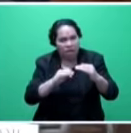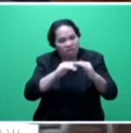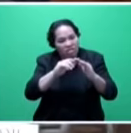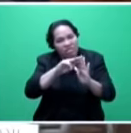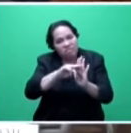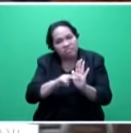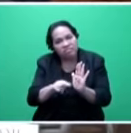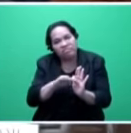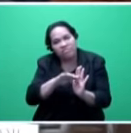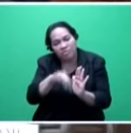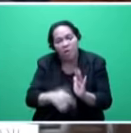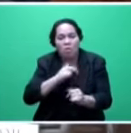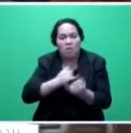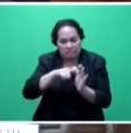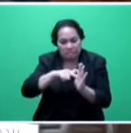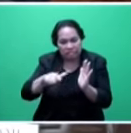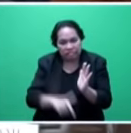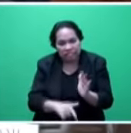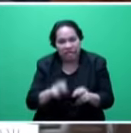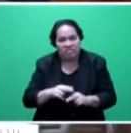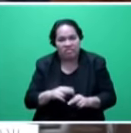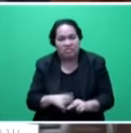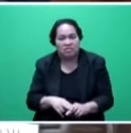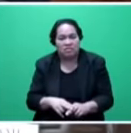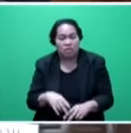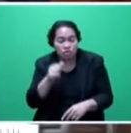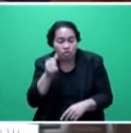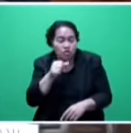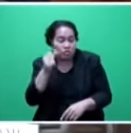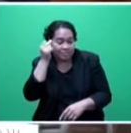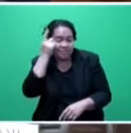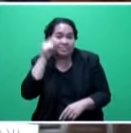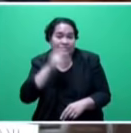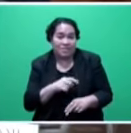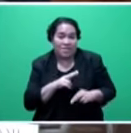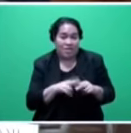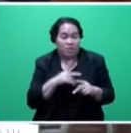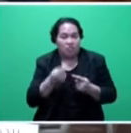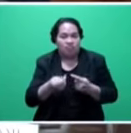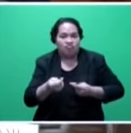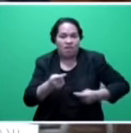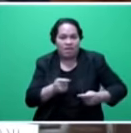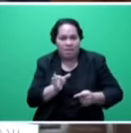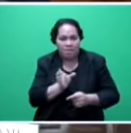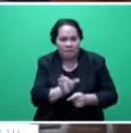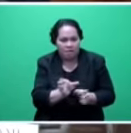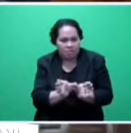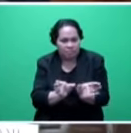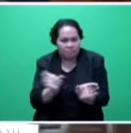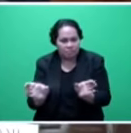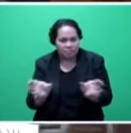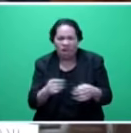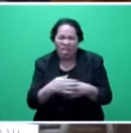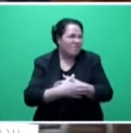We must recognize that the nations are moving into trading blocs to reap economic advantage rather than just